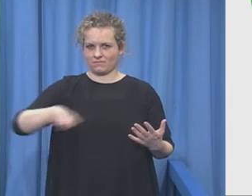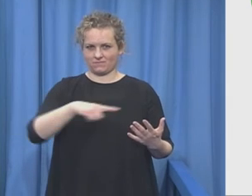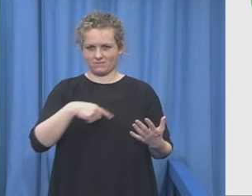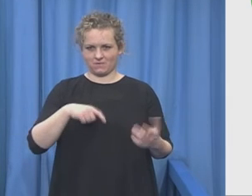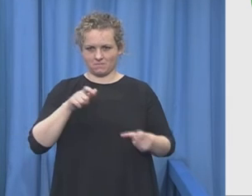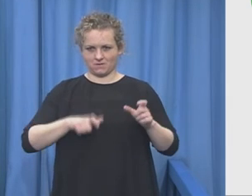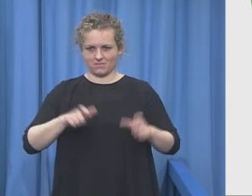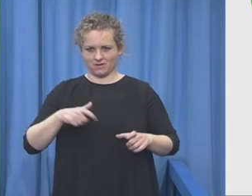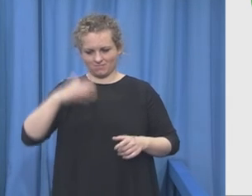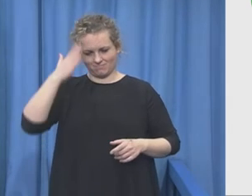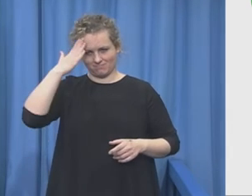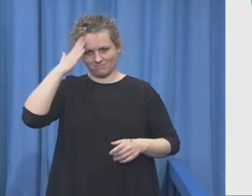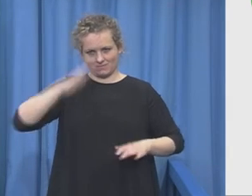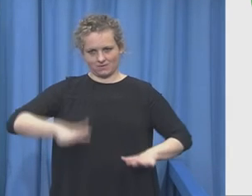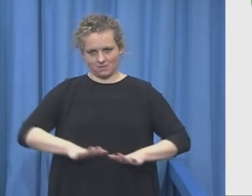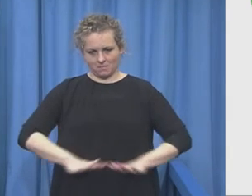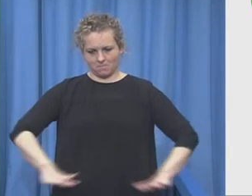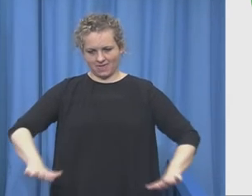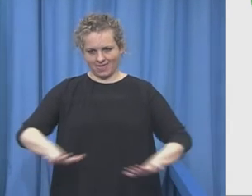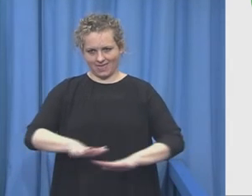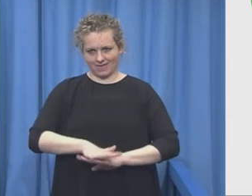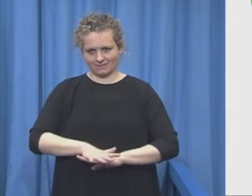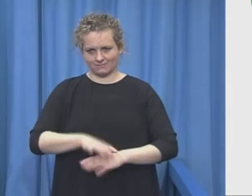filled with our attention,